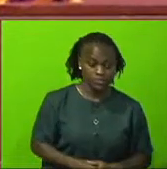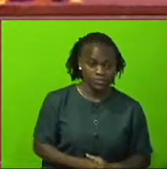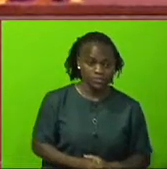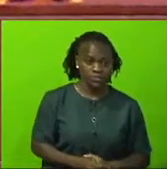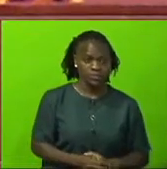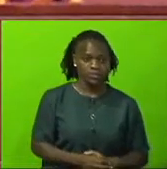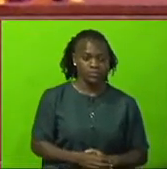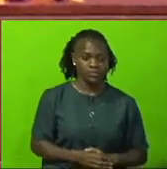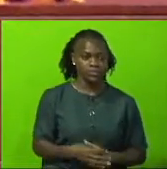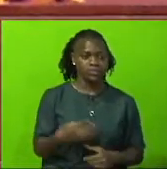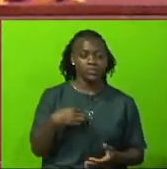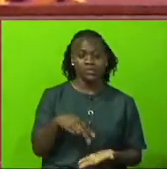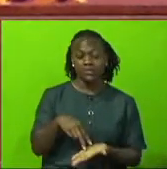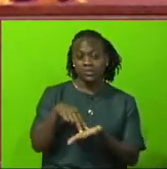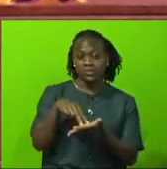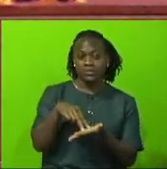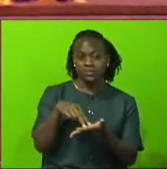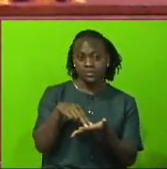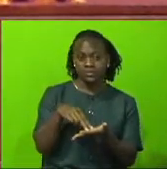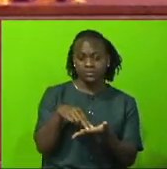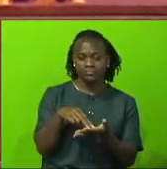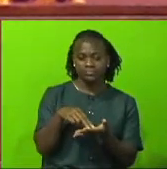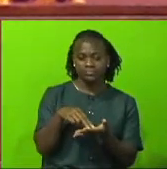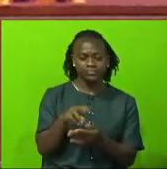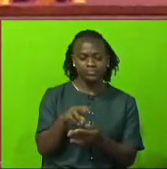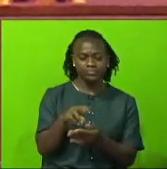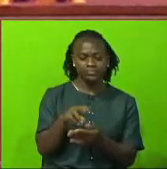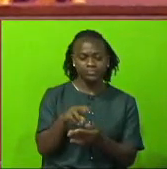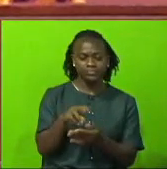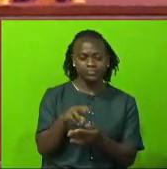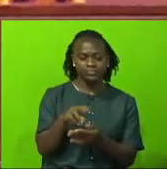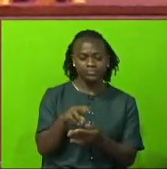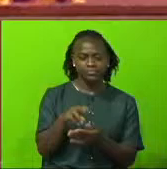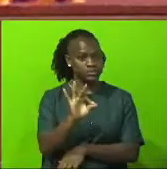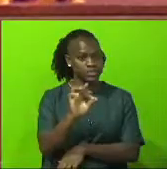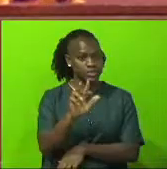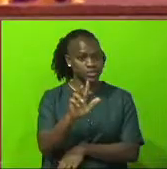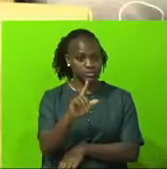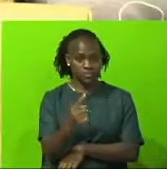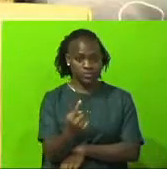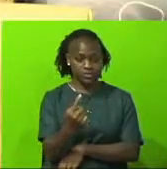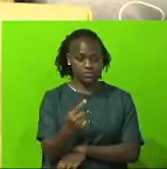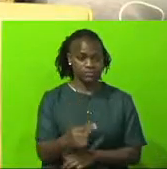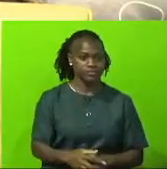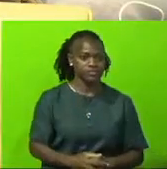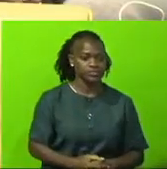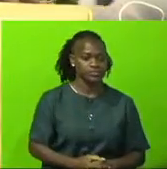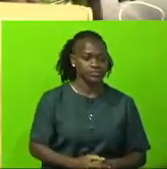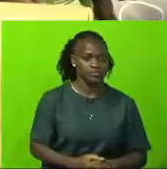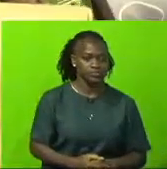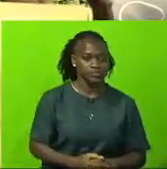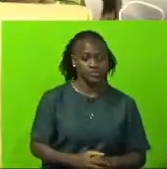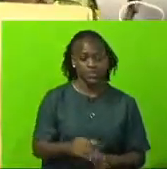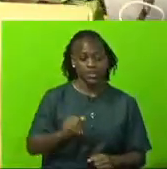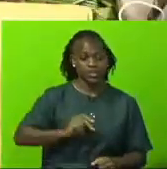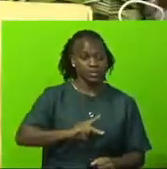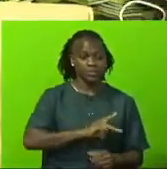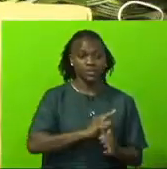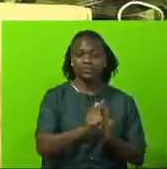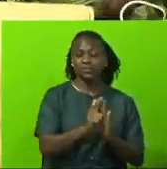I rise pursuant to Order 93.1 of the Standing Orders of this